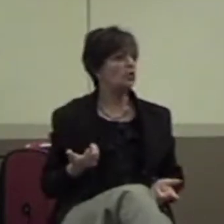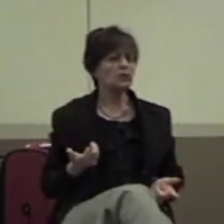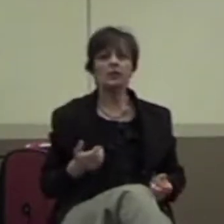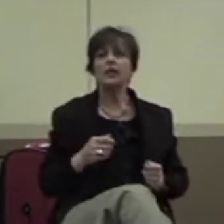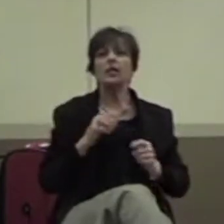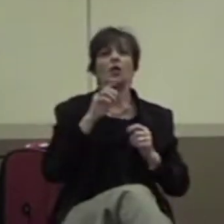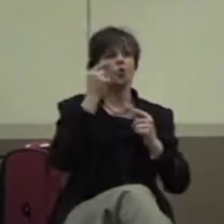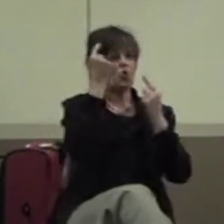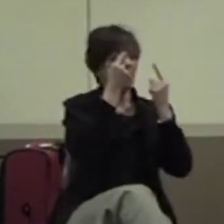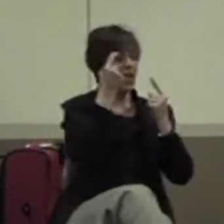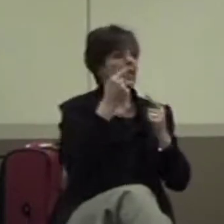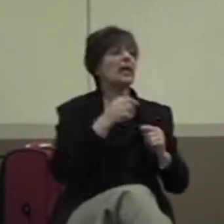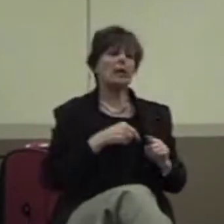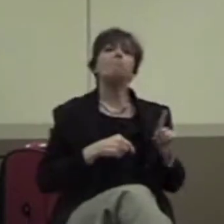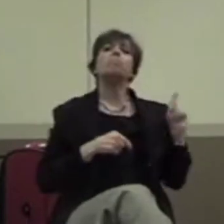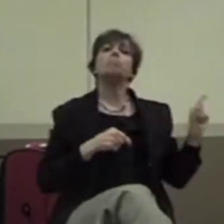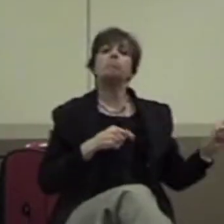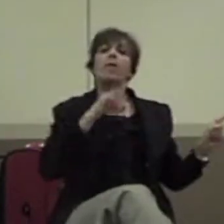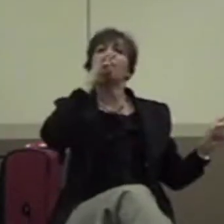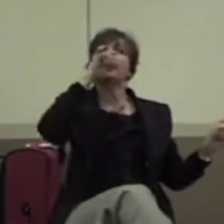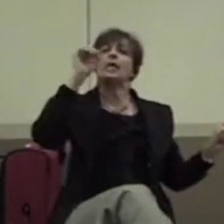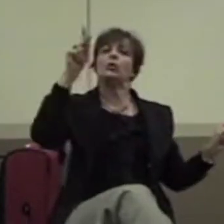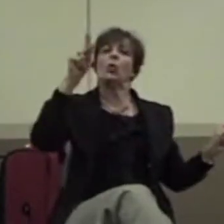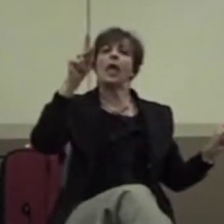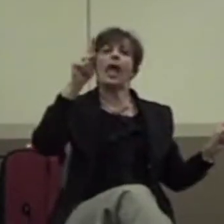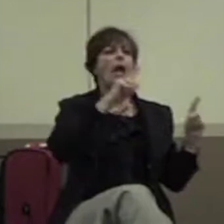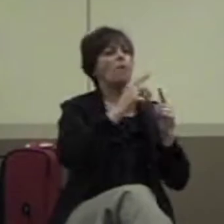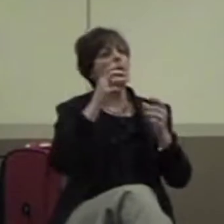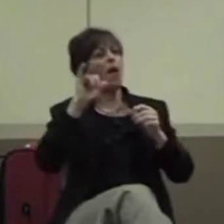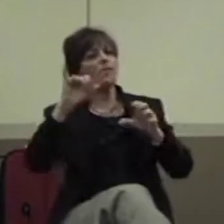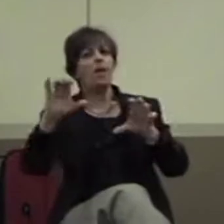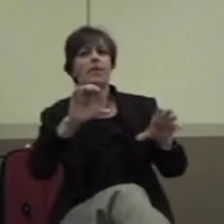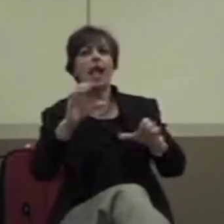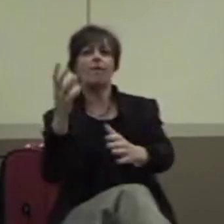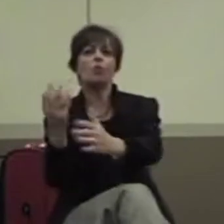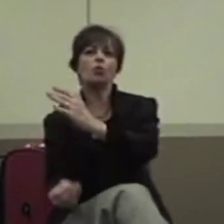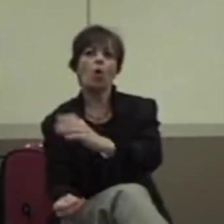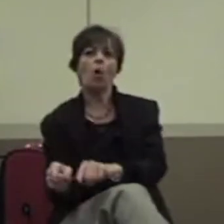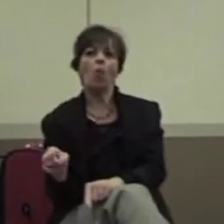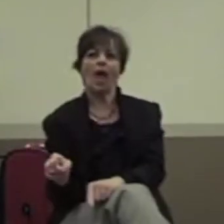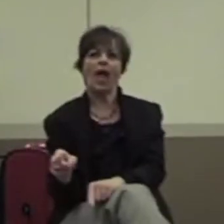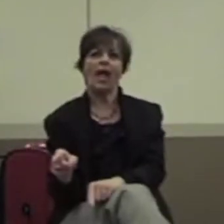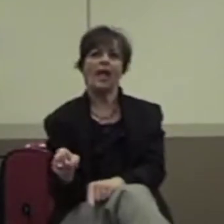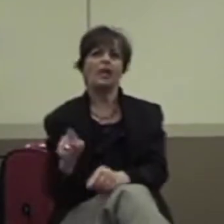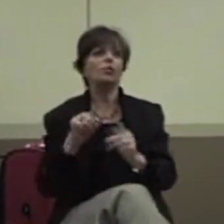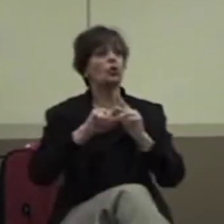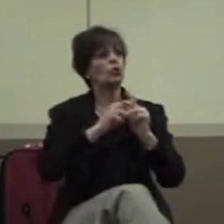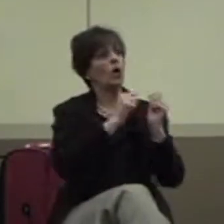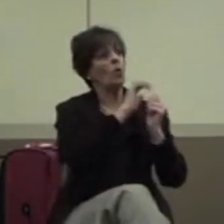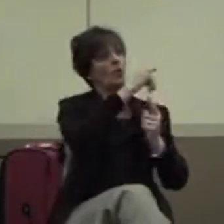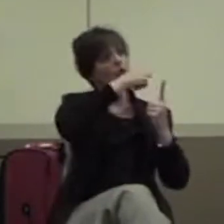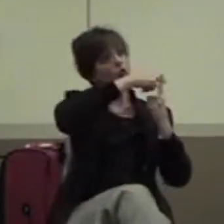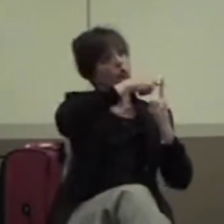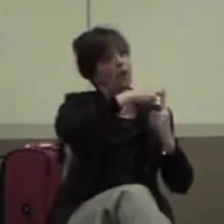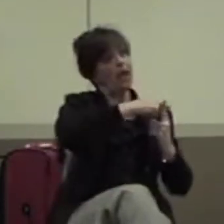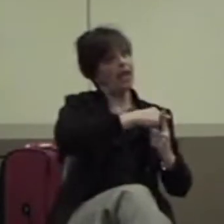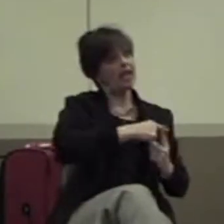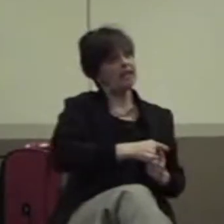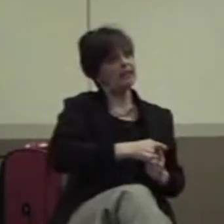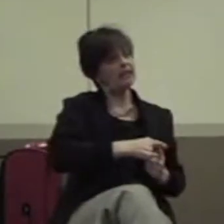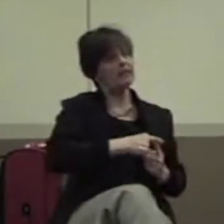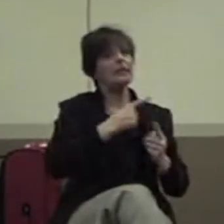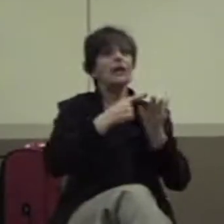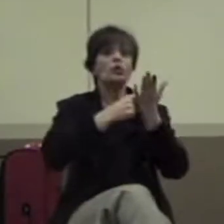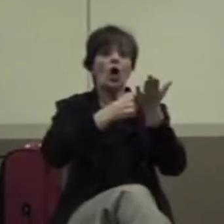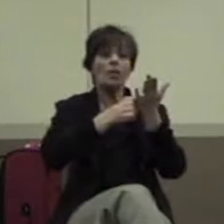From thinking, the kid's okay. I just want that behavior to go away. So start with the strengths